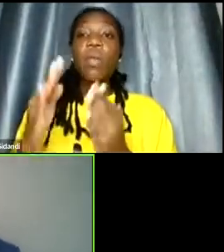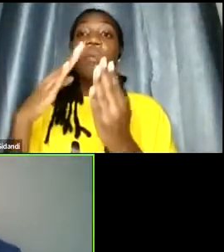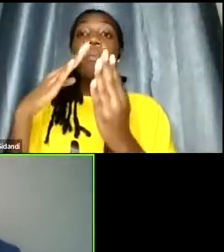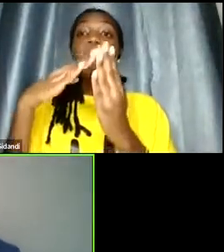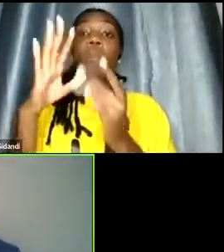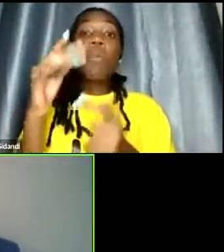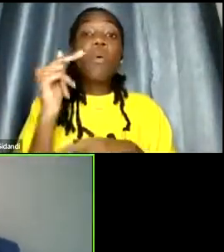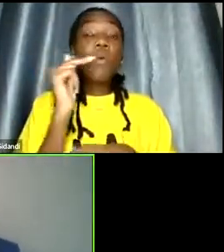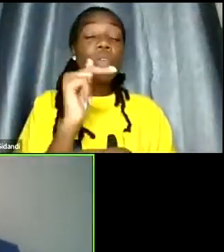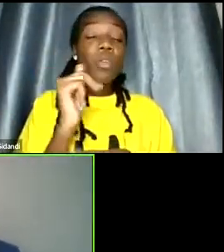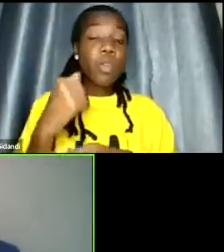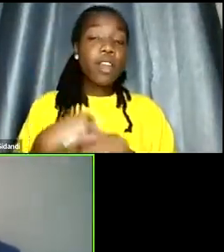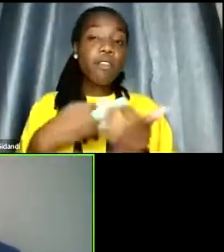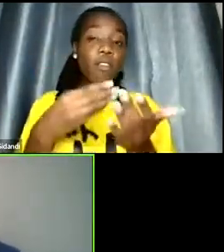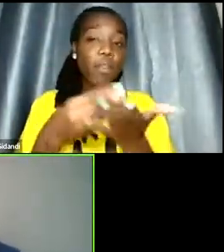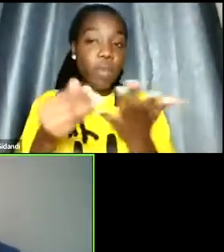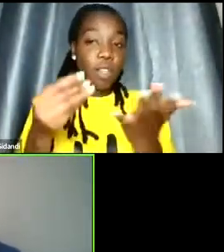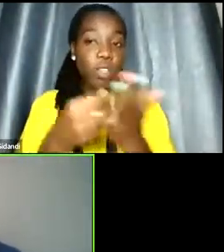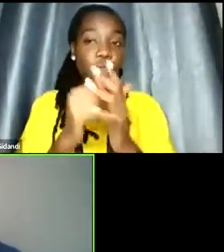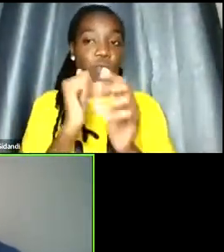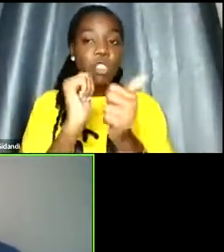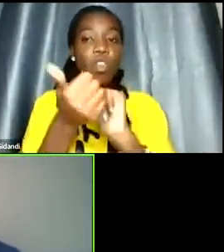in a commercial space, which is very competitive.